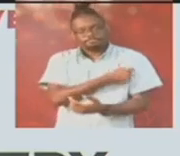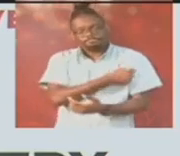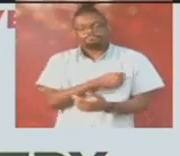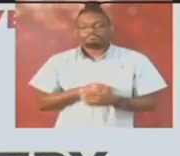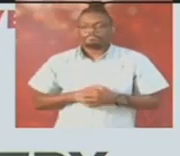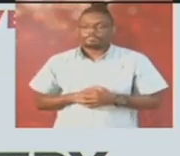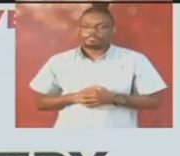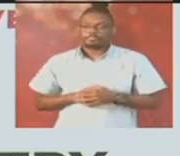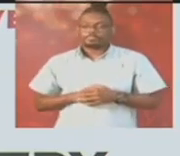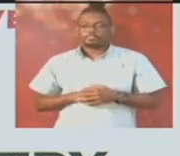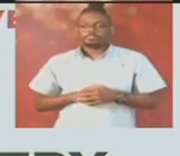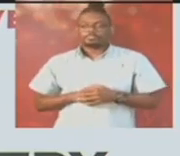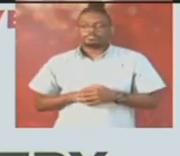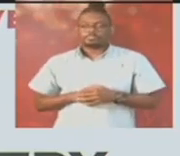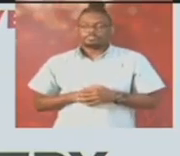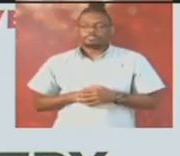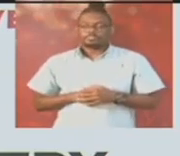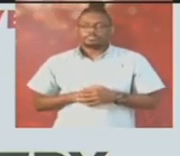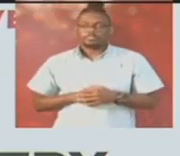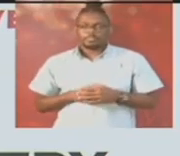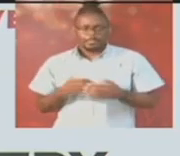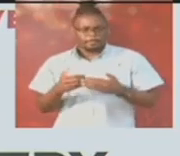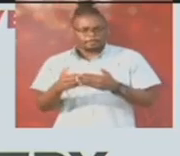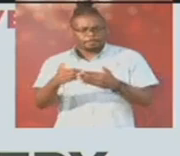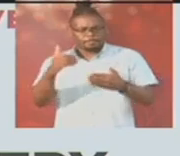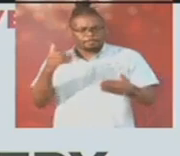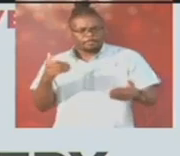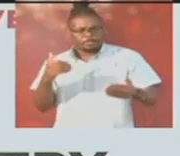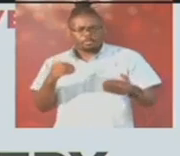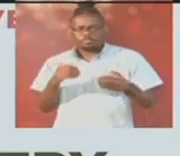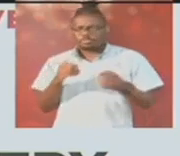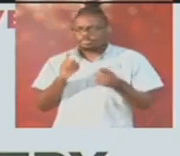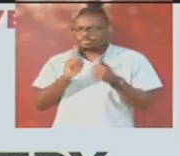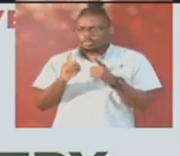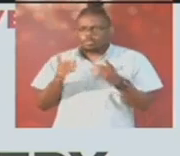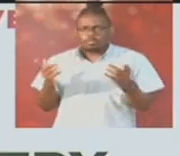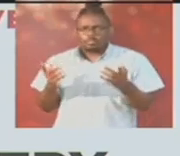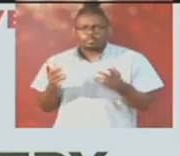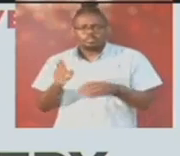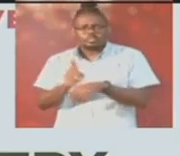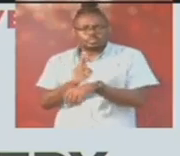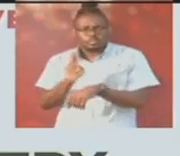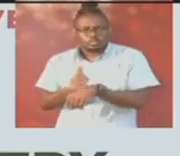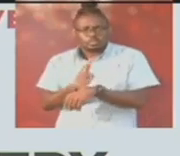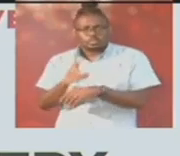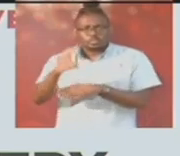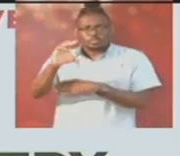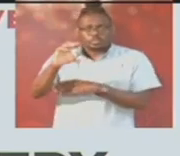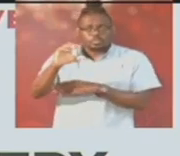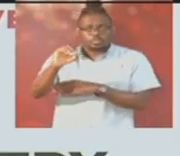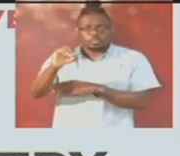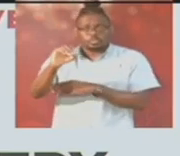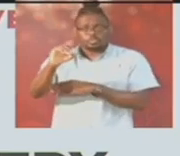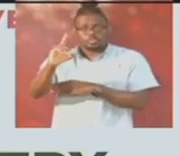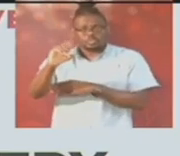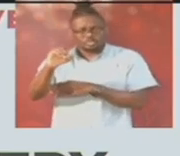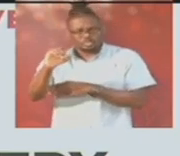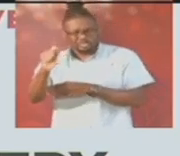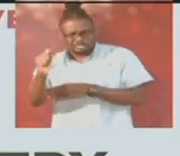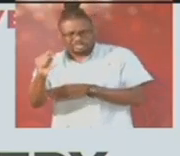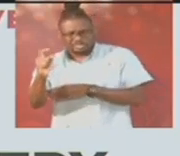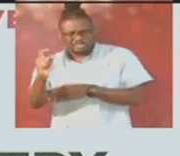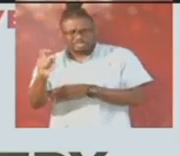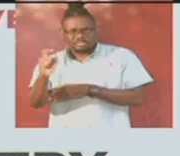In the early days, we were talking about using the COVAX vaccines of 33,600, if you